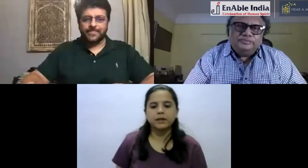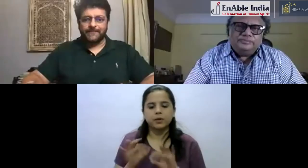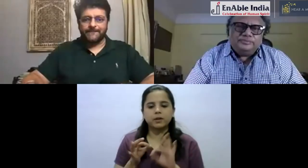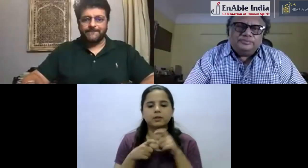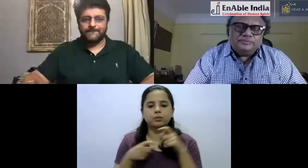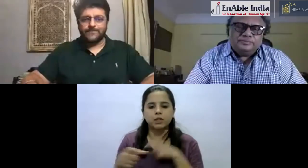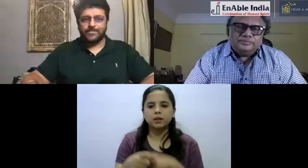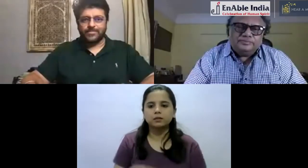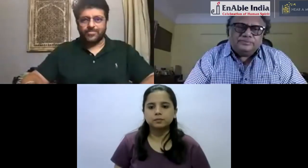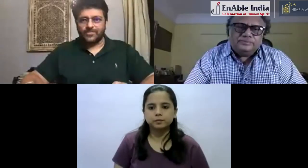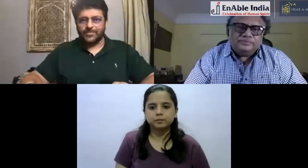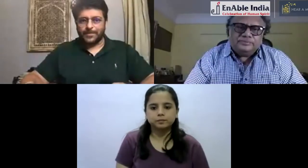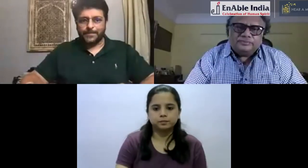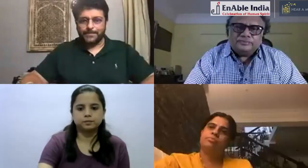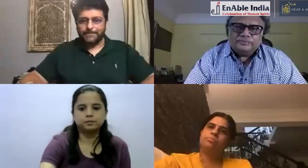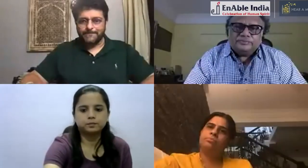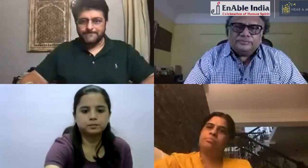Okay, interpreters are switching.